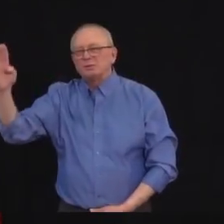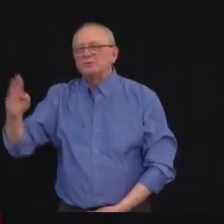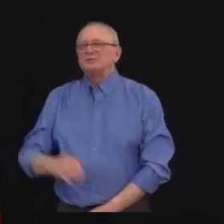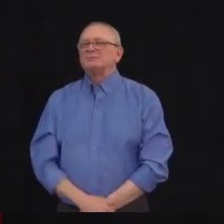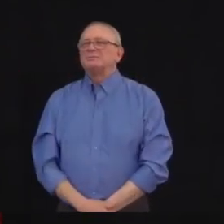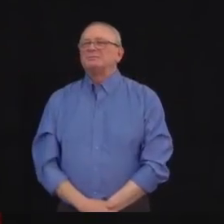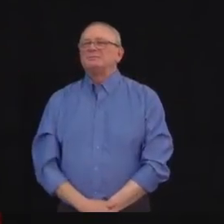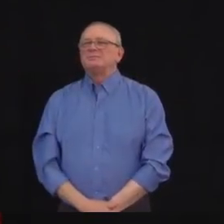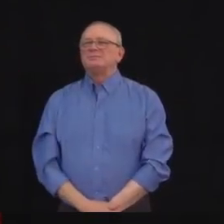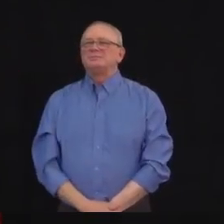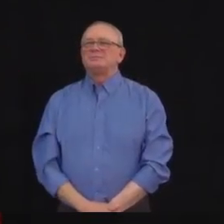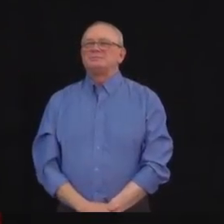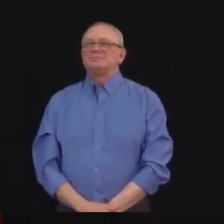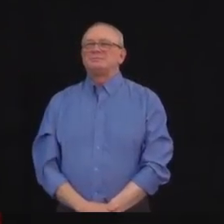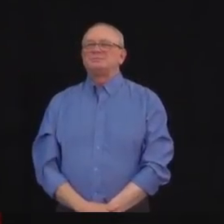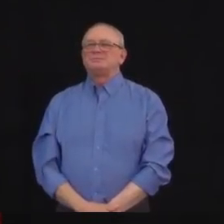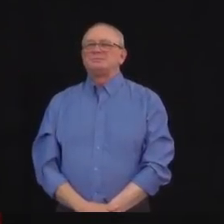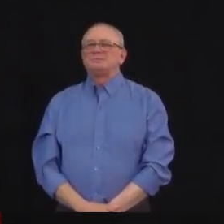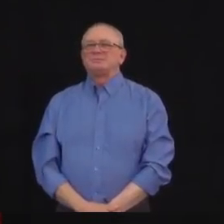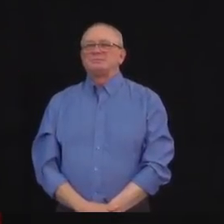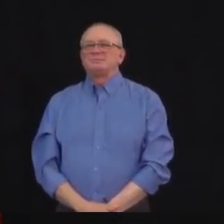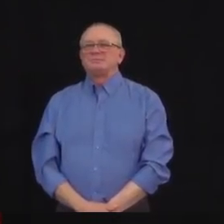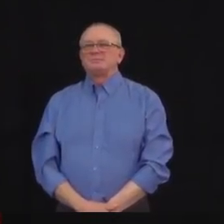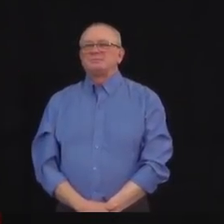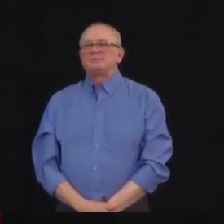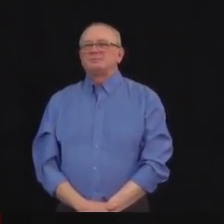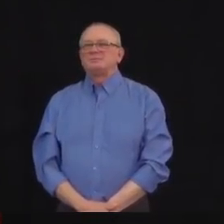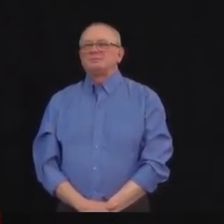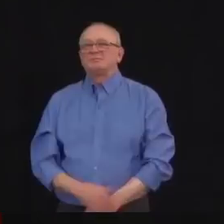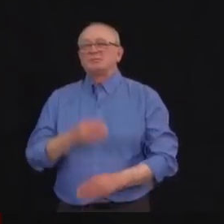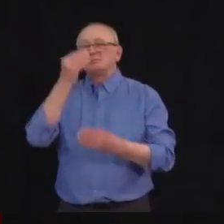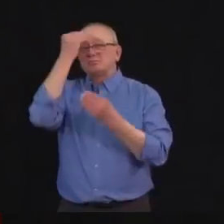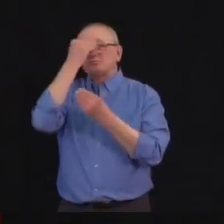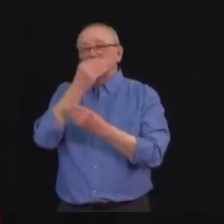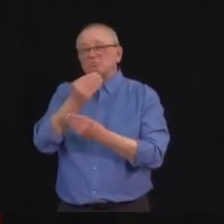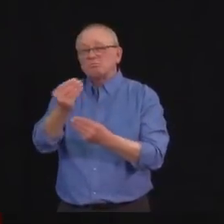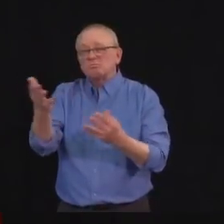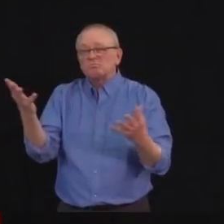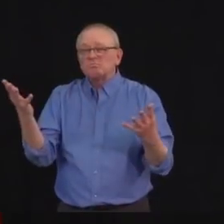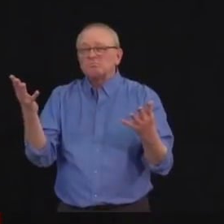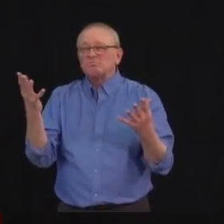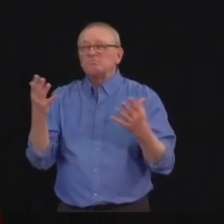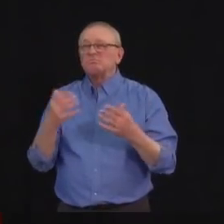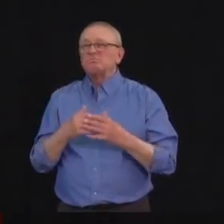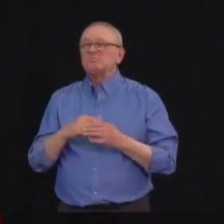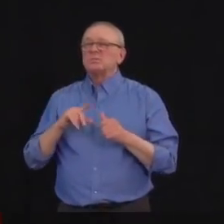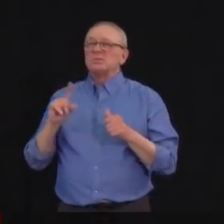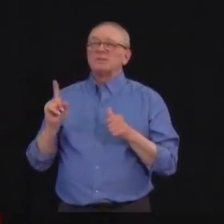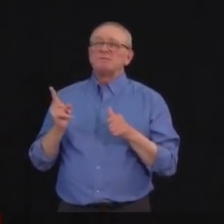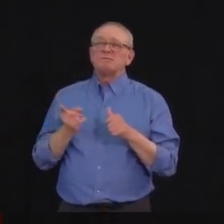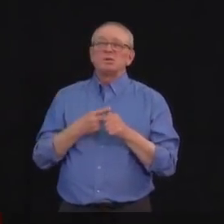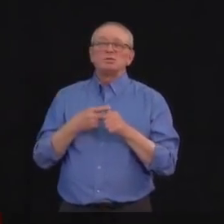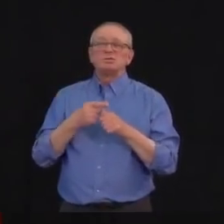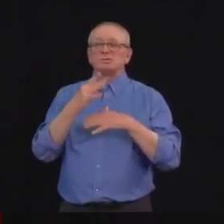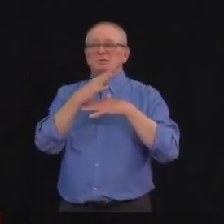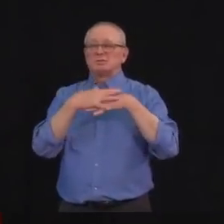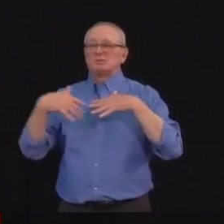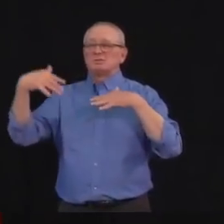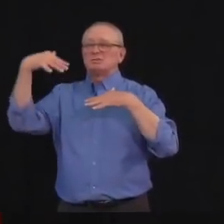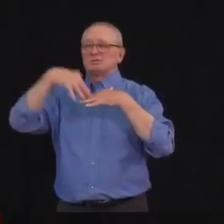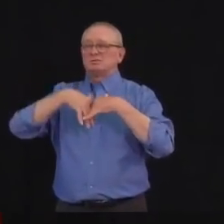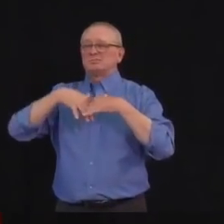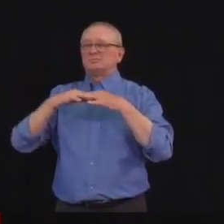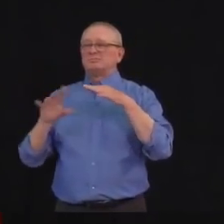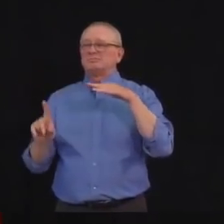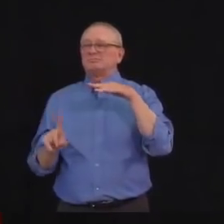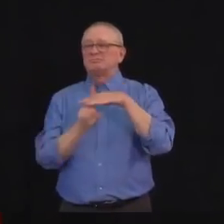I want to begin by letting you know that we have identified our first COVID-19 case in Alberta on a First Nation. Alberta